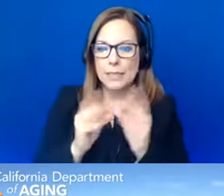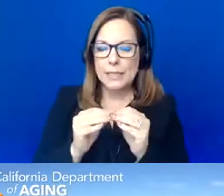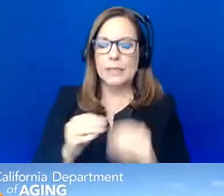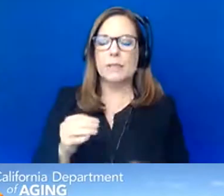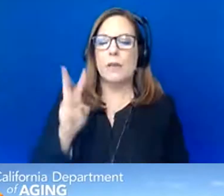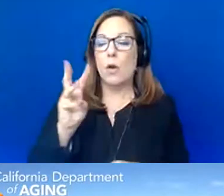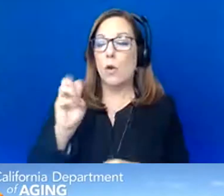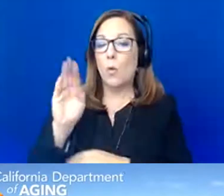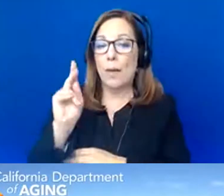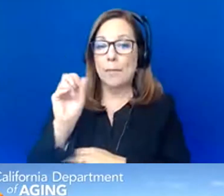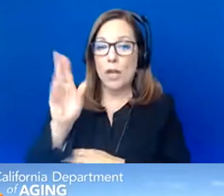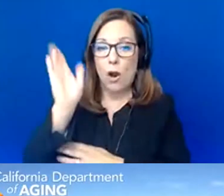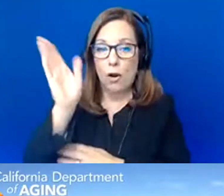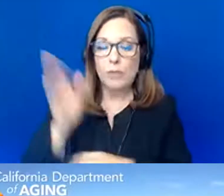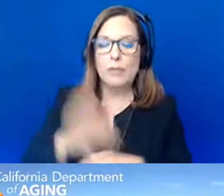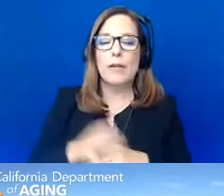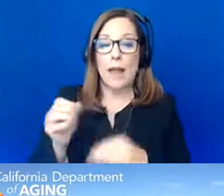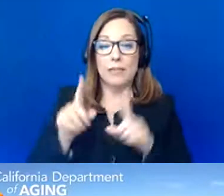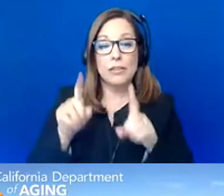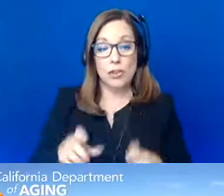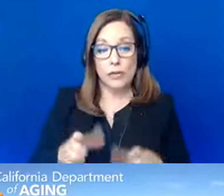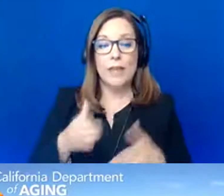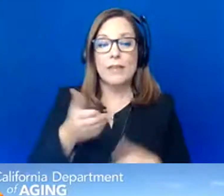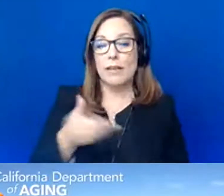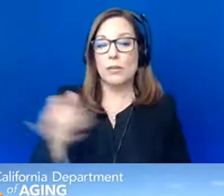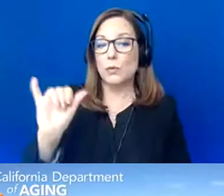well as the survey as well you can find there. Next slide.